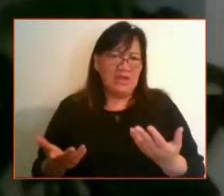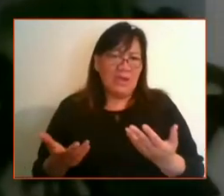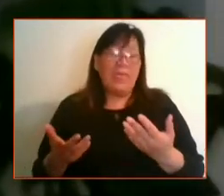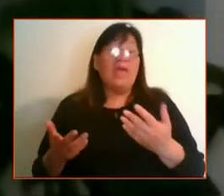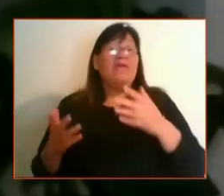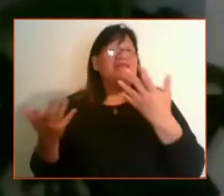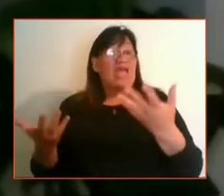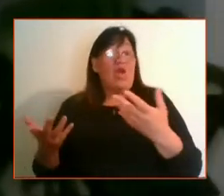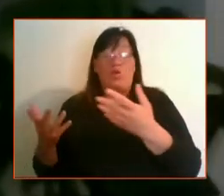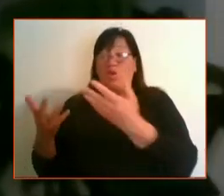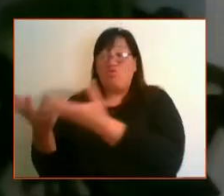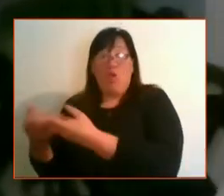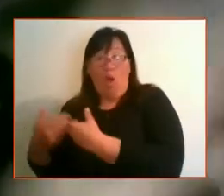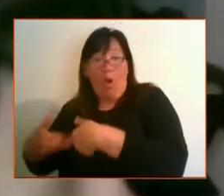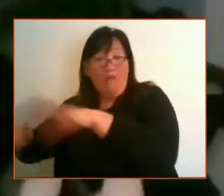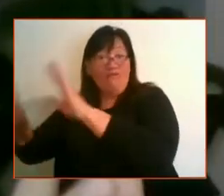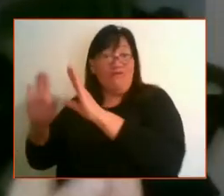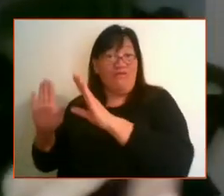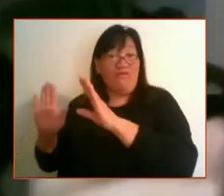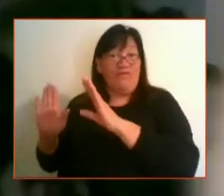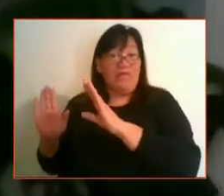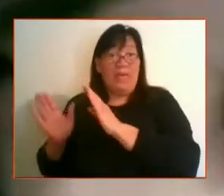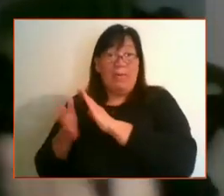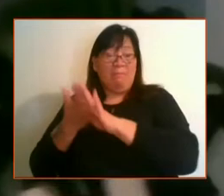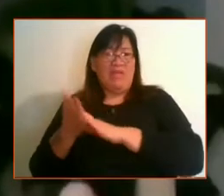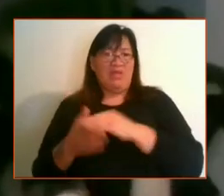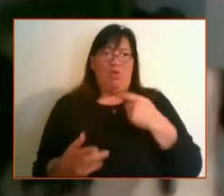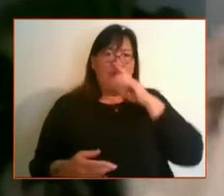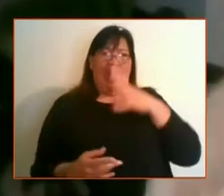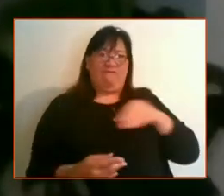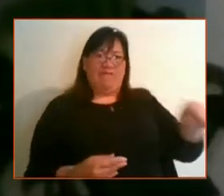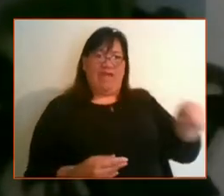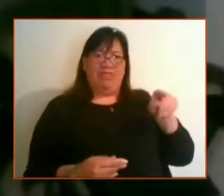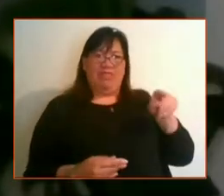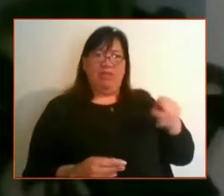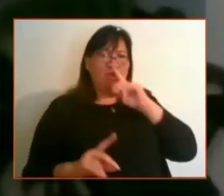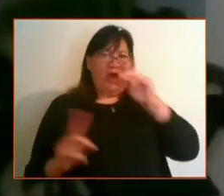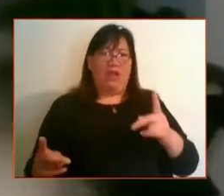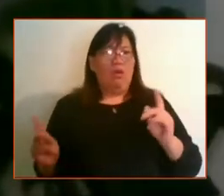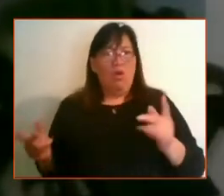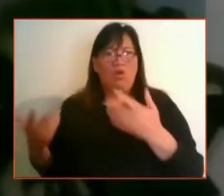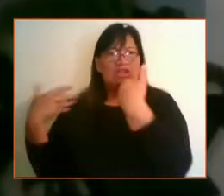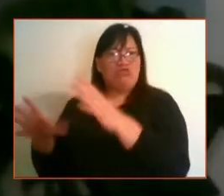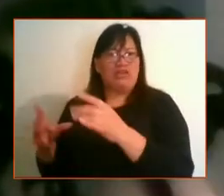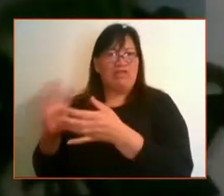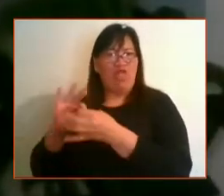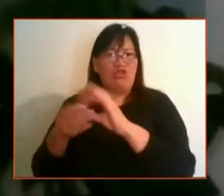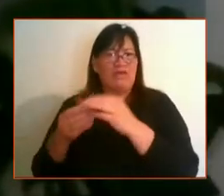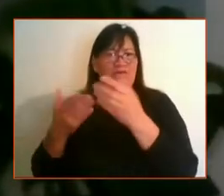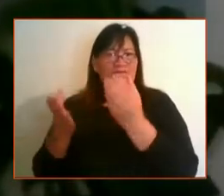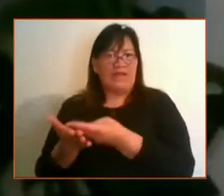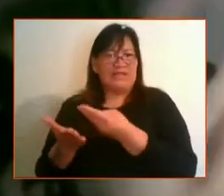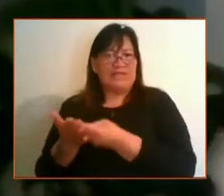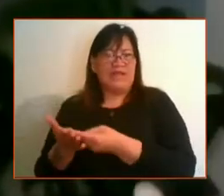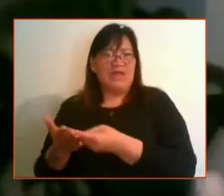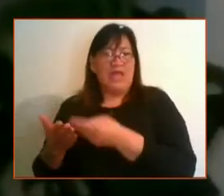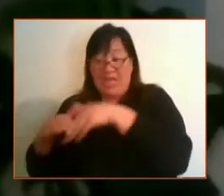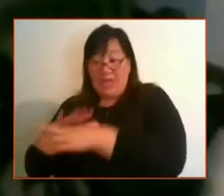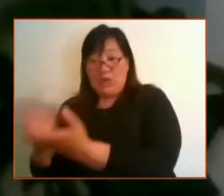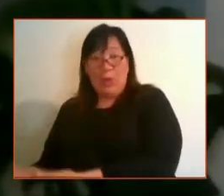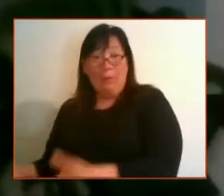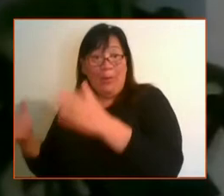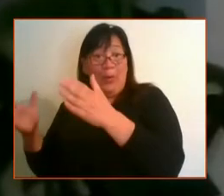that tether does not mean that we all of a sudden get rid of lotteries funding into the broader pool that